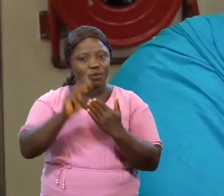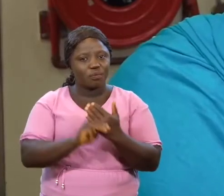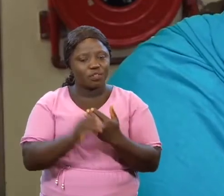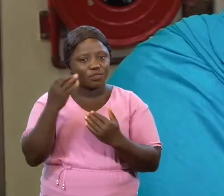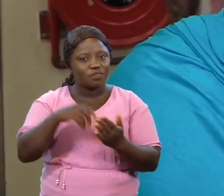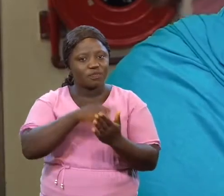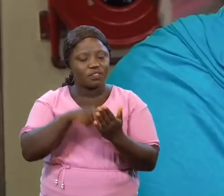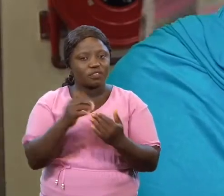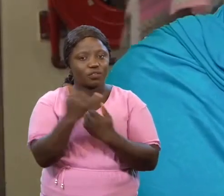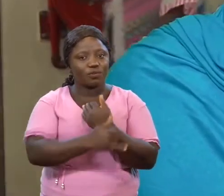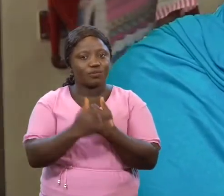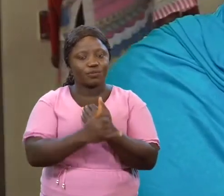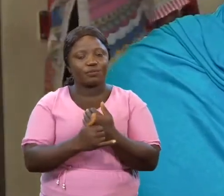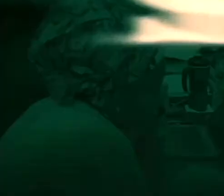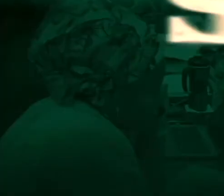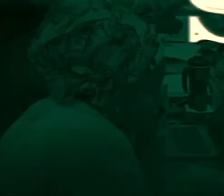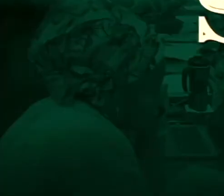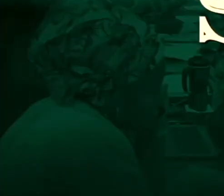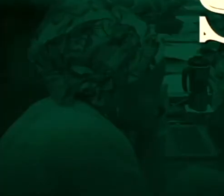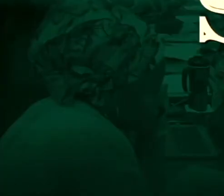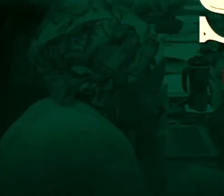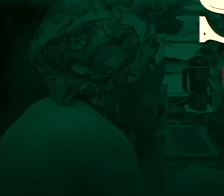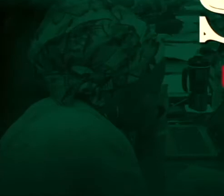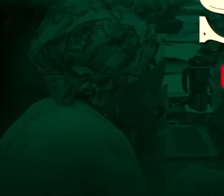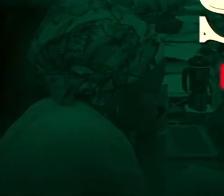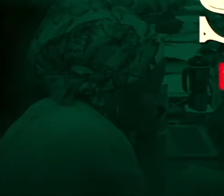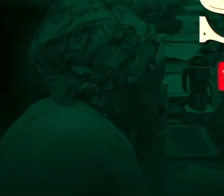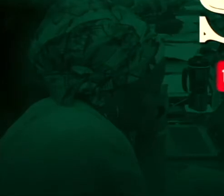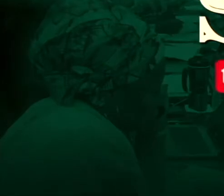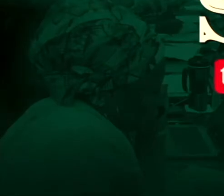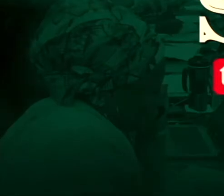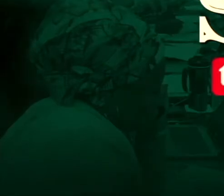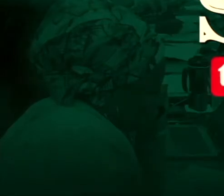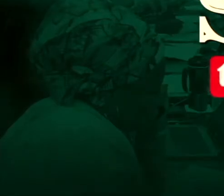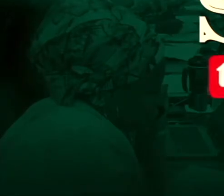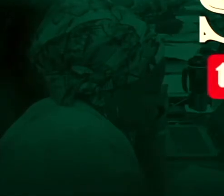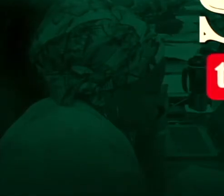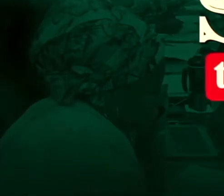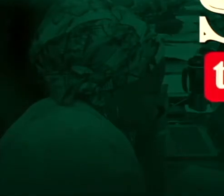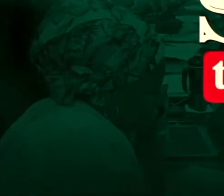development of this country.